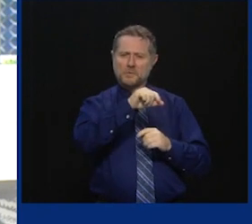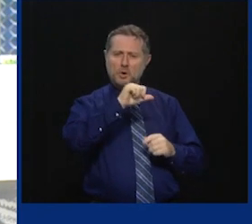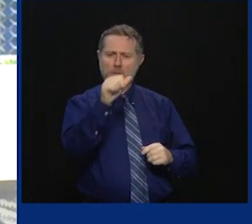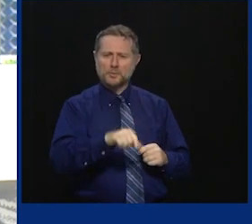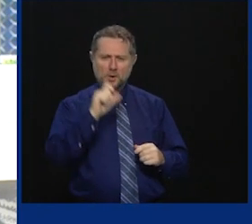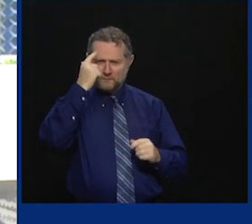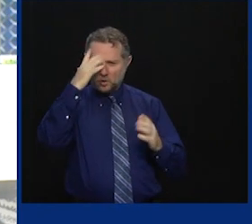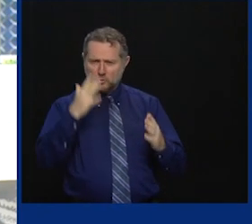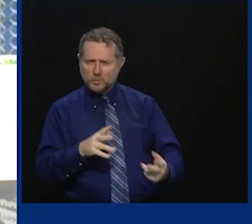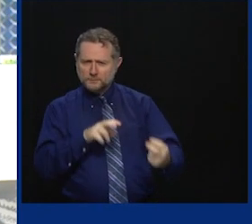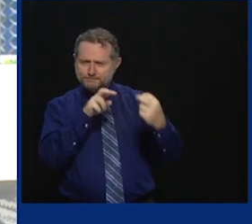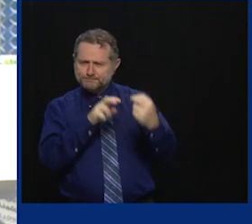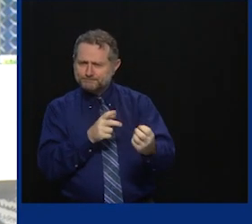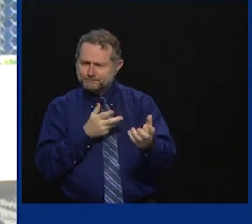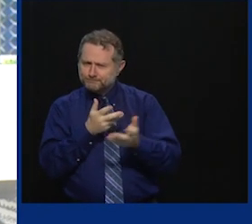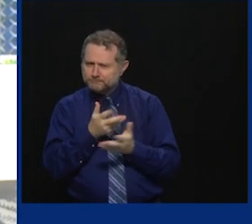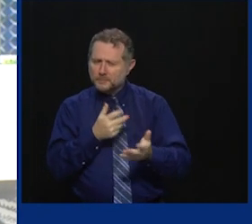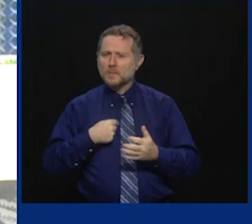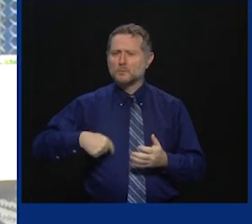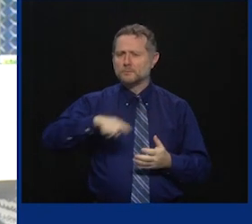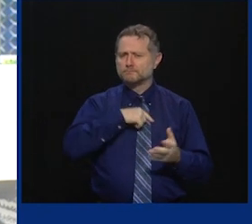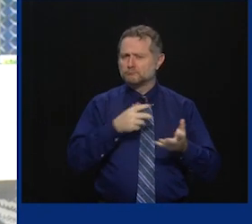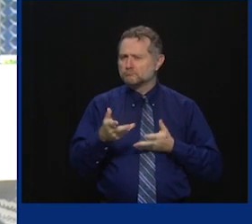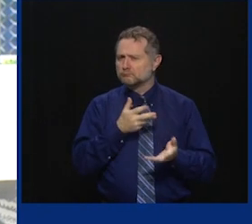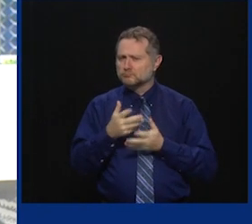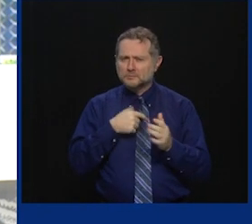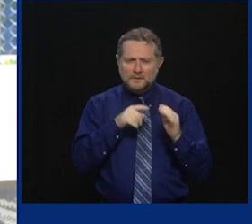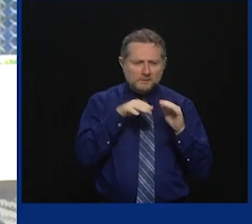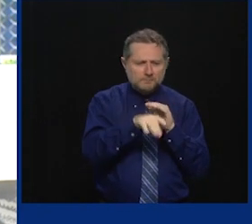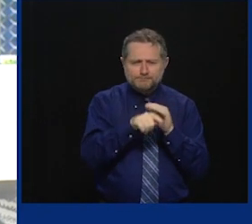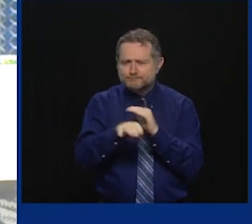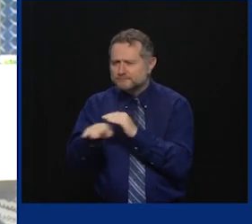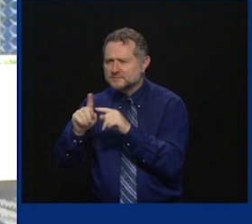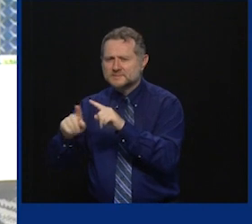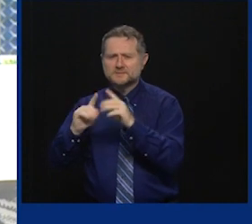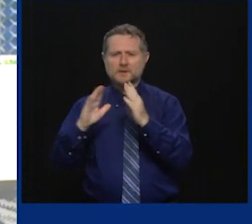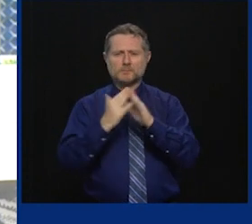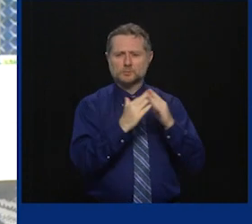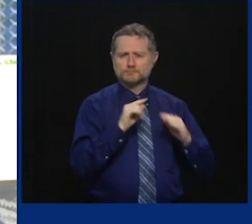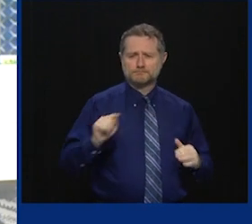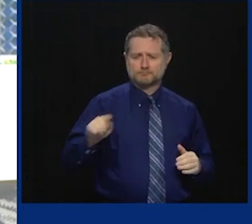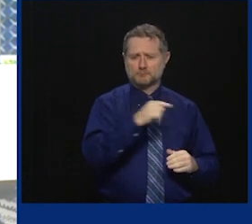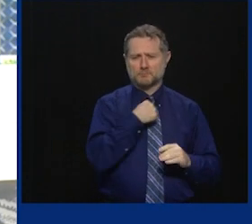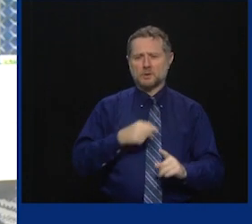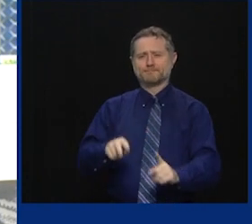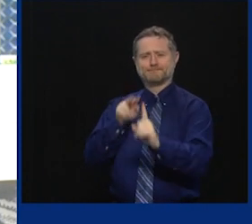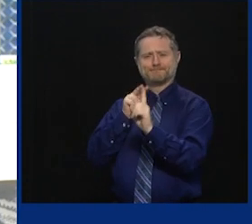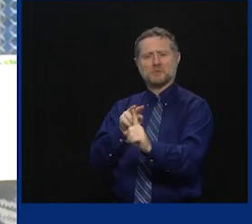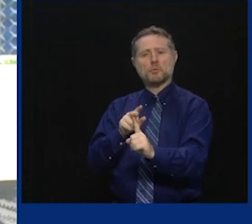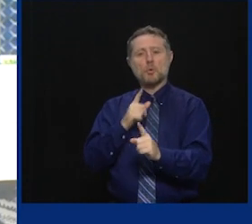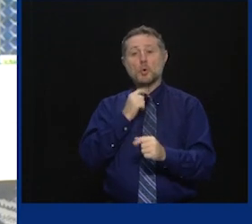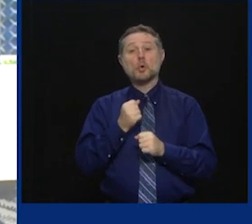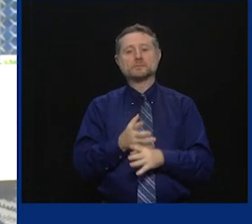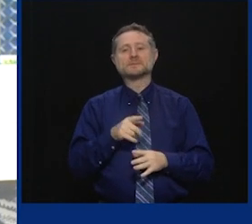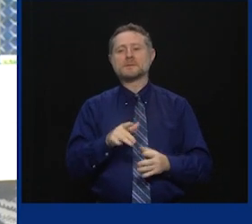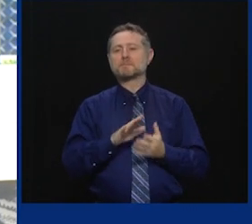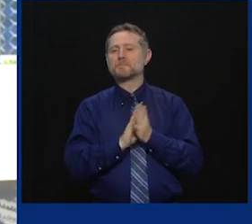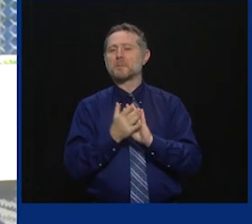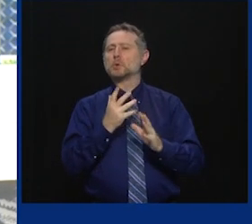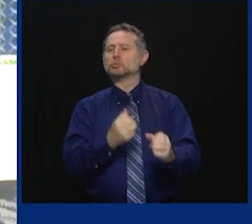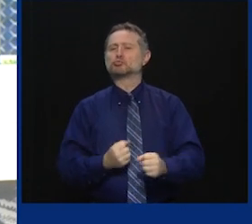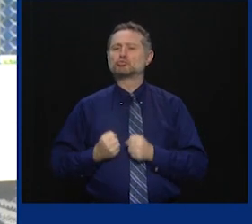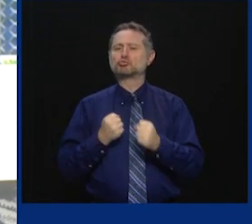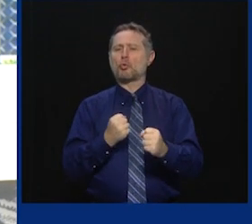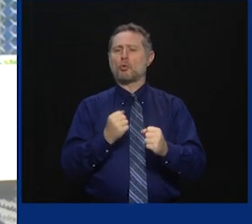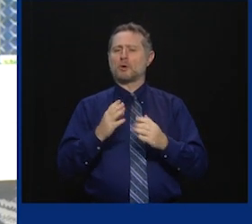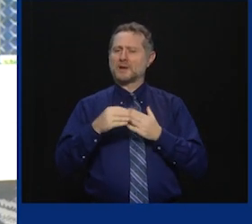and then got out into the communities, which is, my view, what has made him so strong off the bat. Getting out into